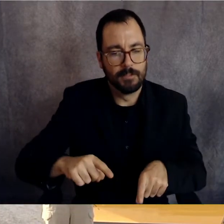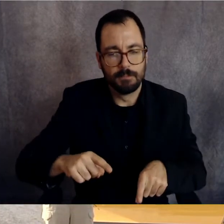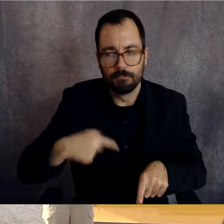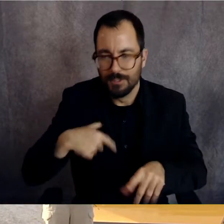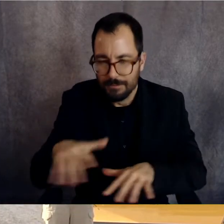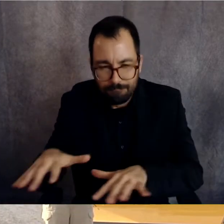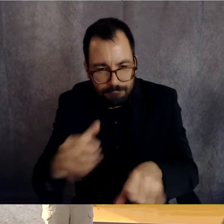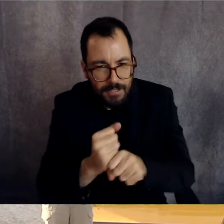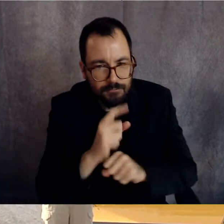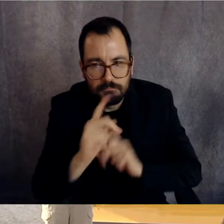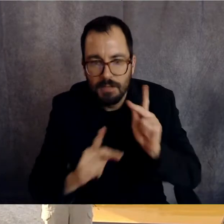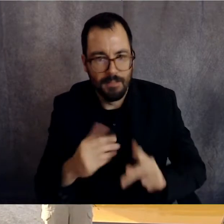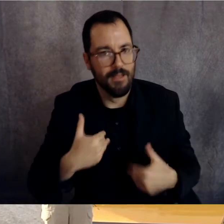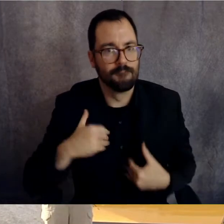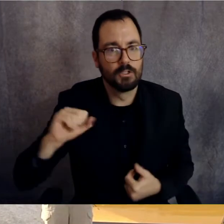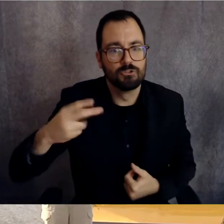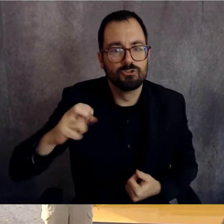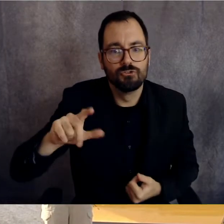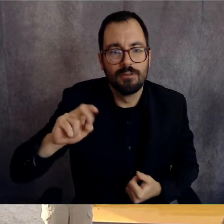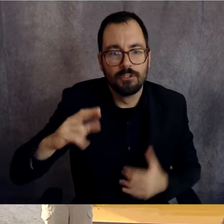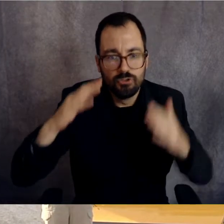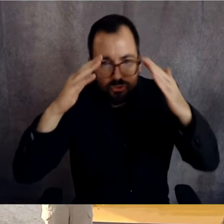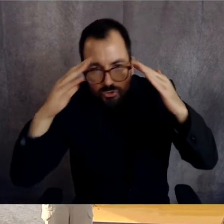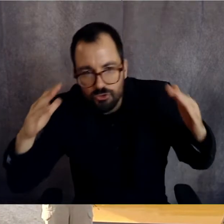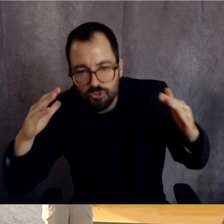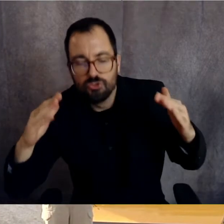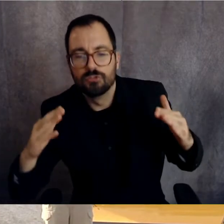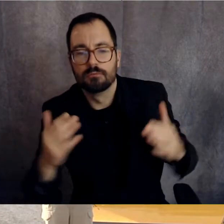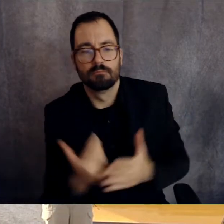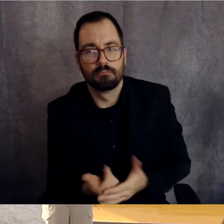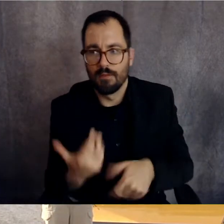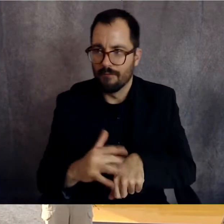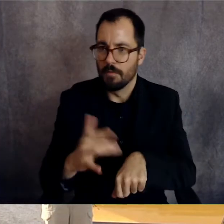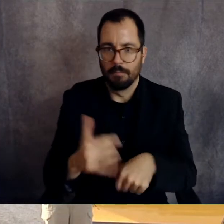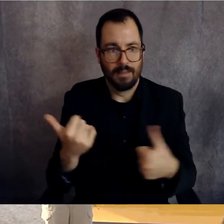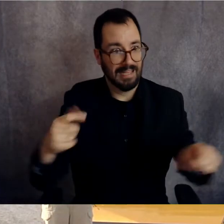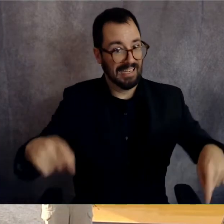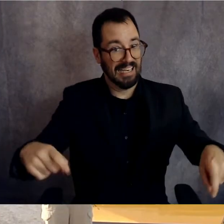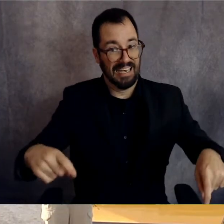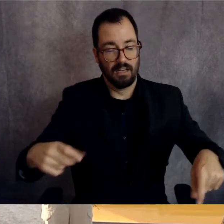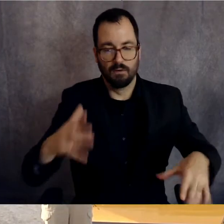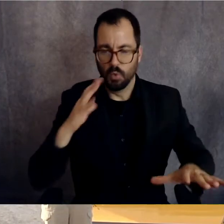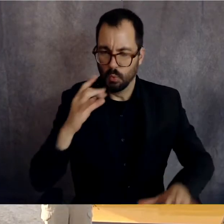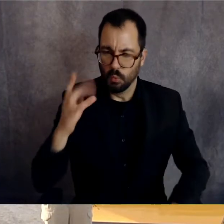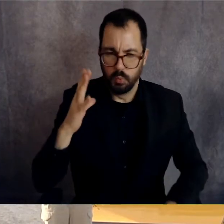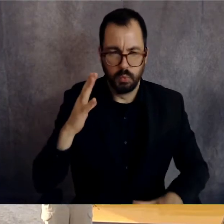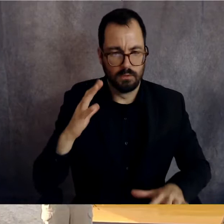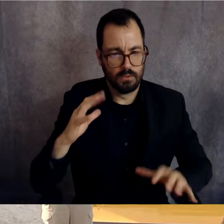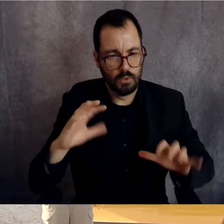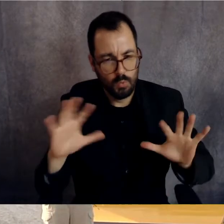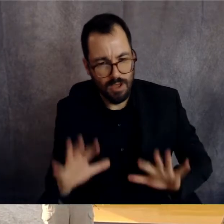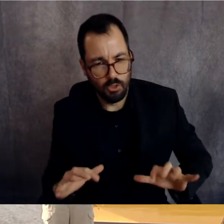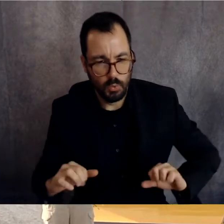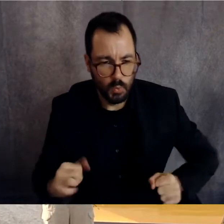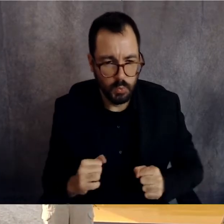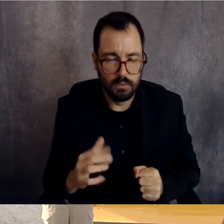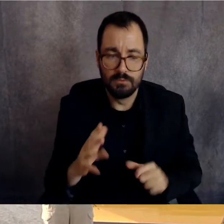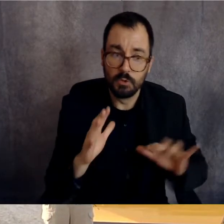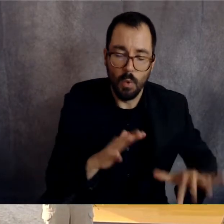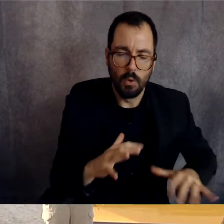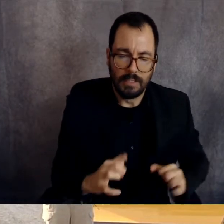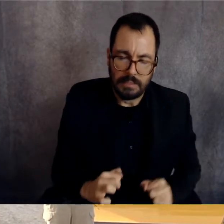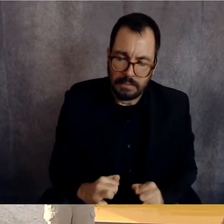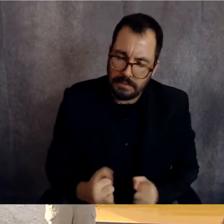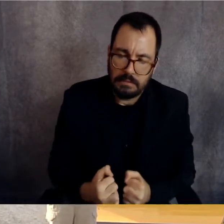to make sure that our shelters are available for anyone in need. During extreme weather emergencies like snow or extreme cold, we do extensive